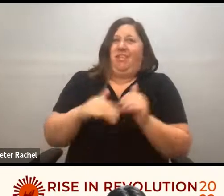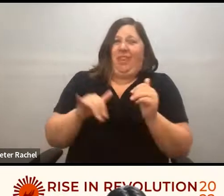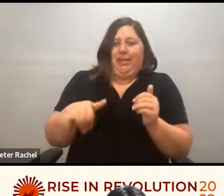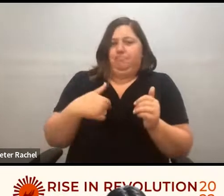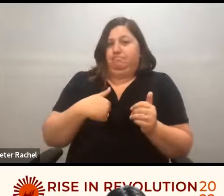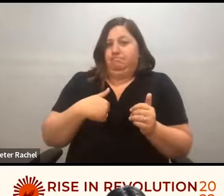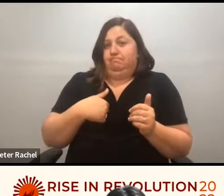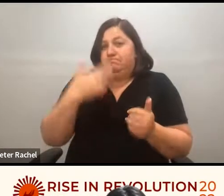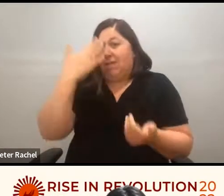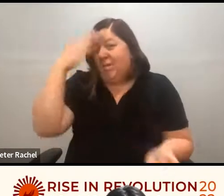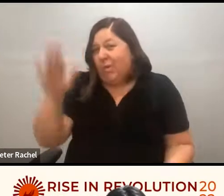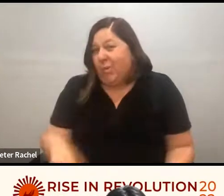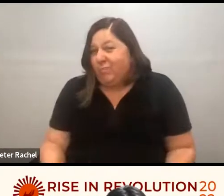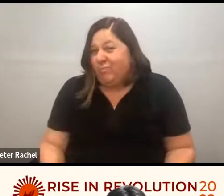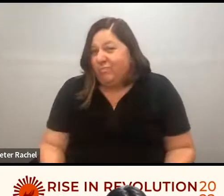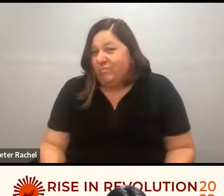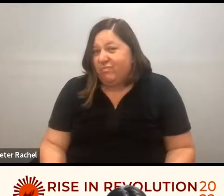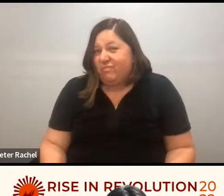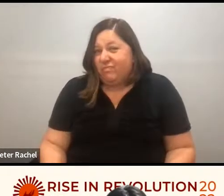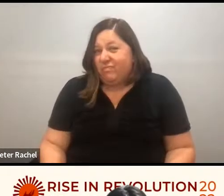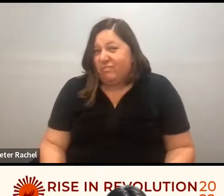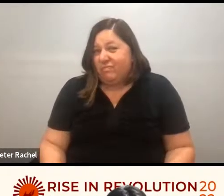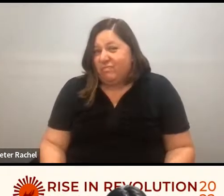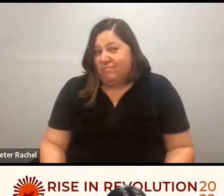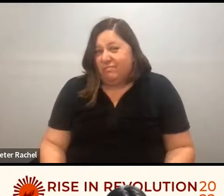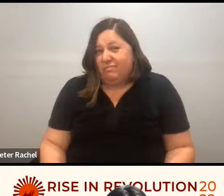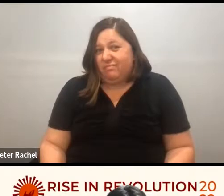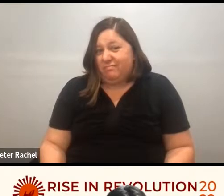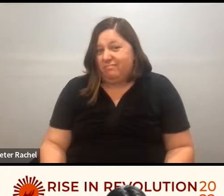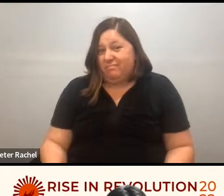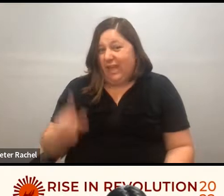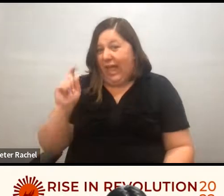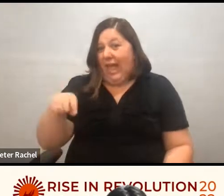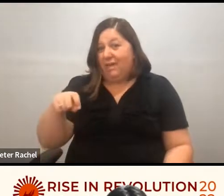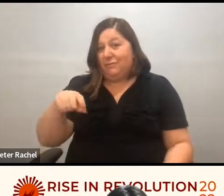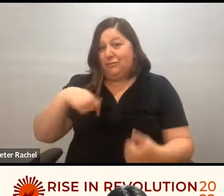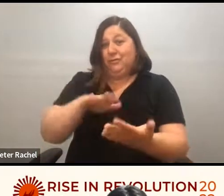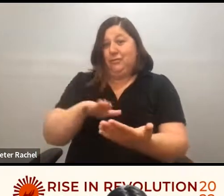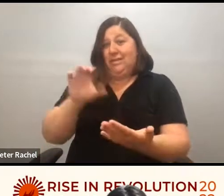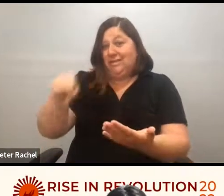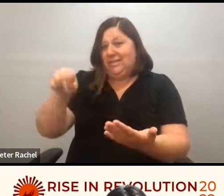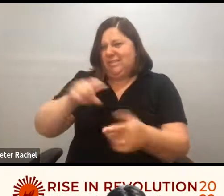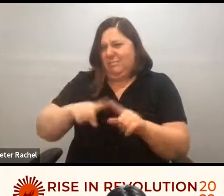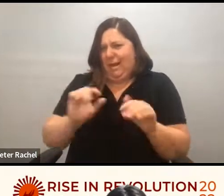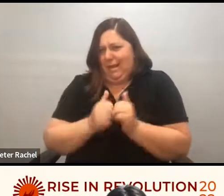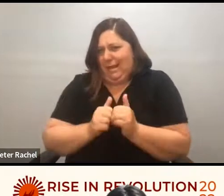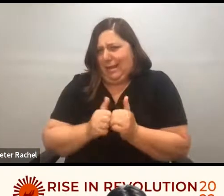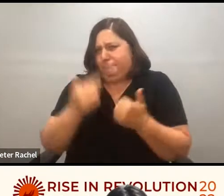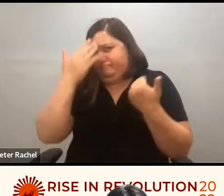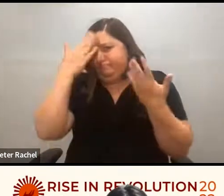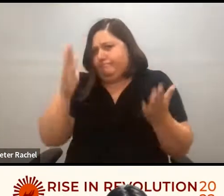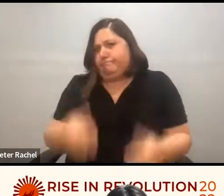sure. I think it does have to be addressed, but I just don't know how.